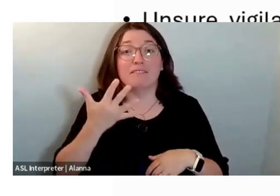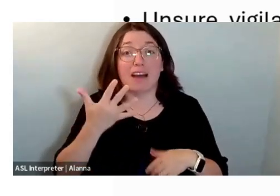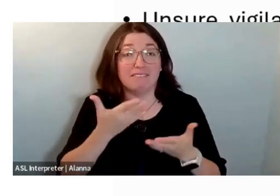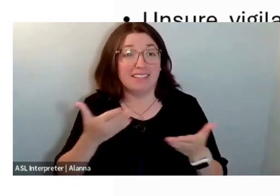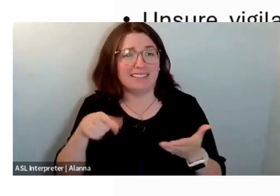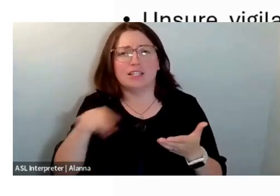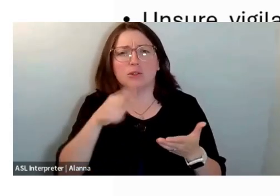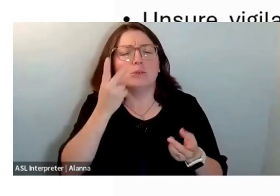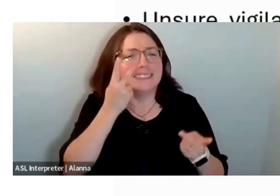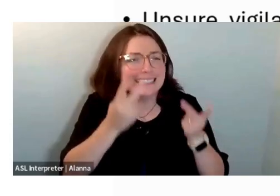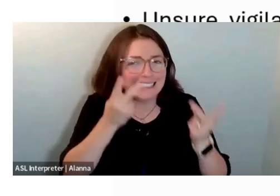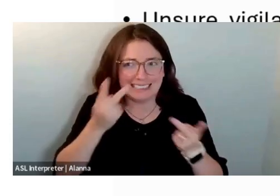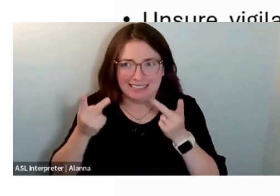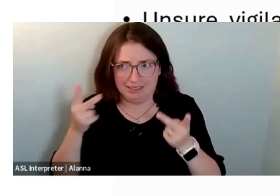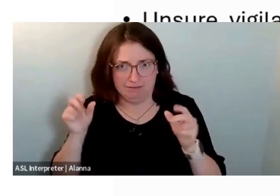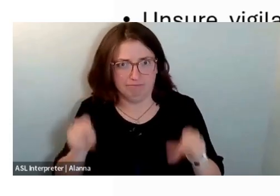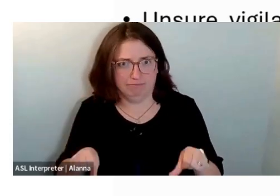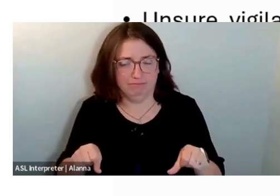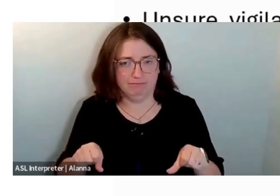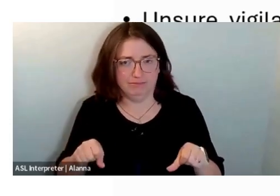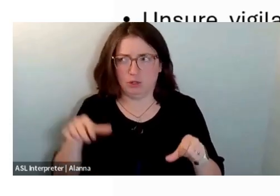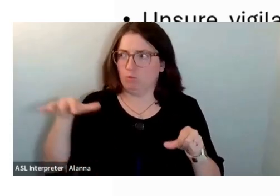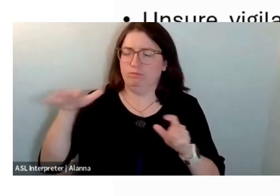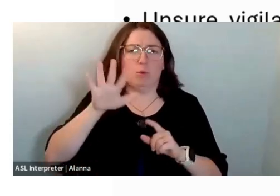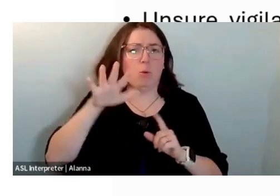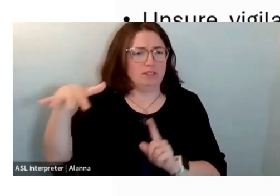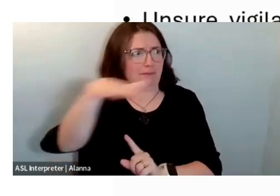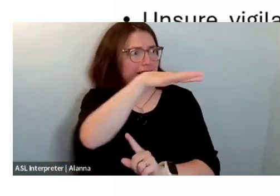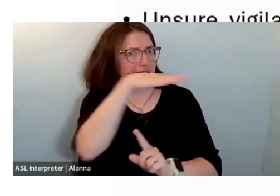you see around you right now.